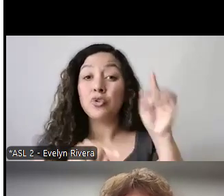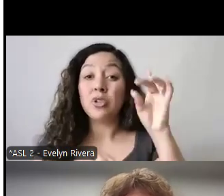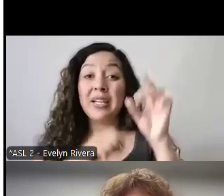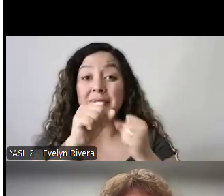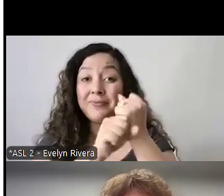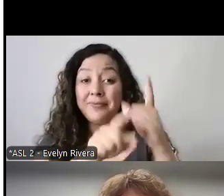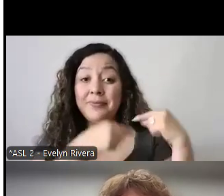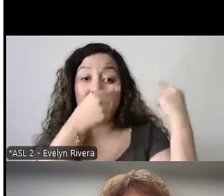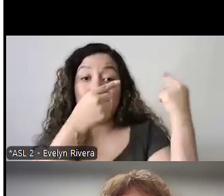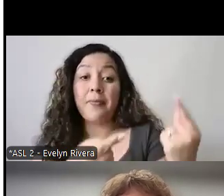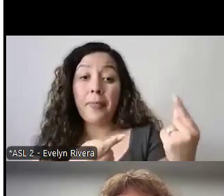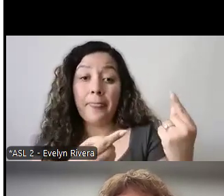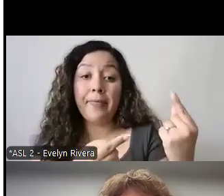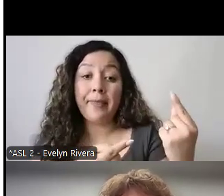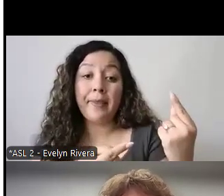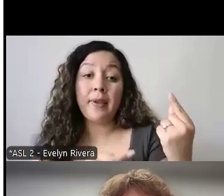the